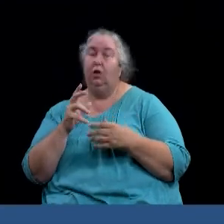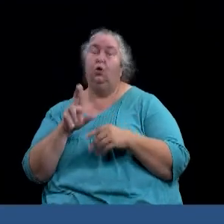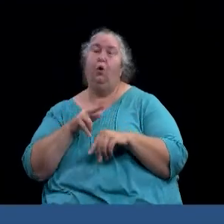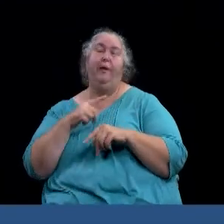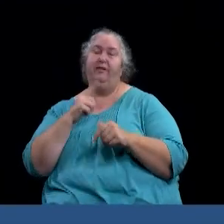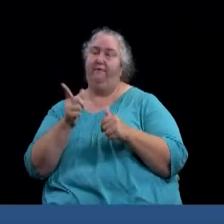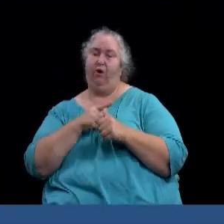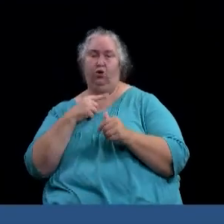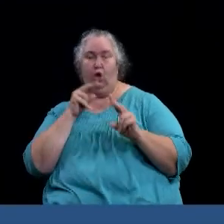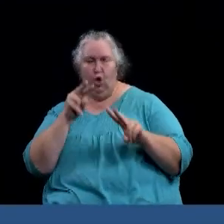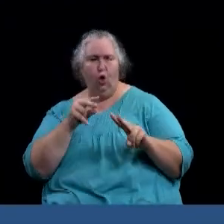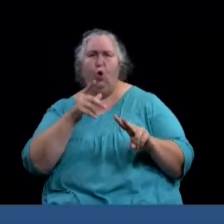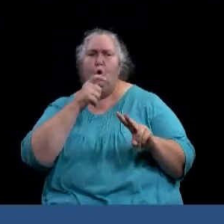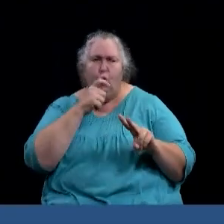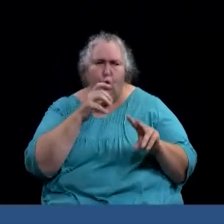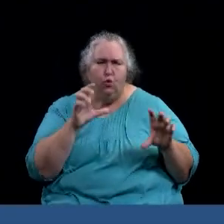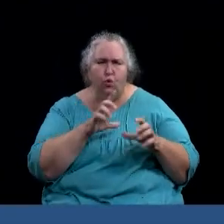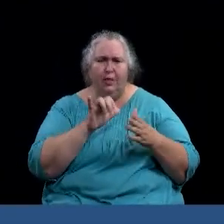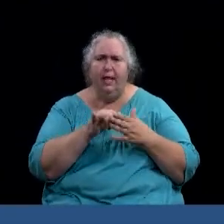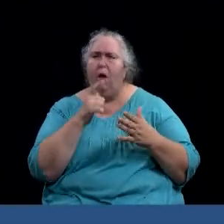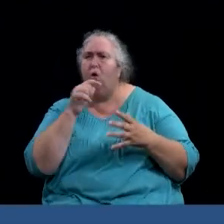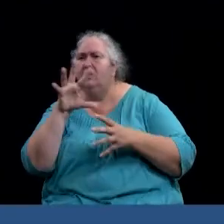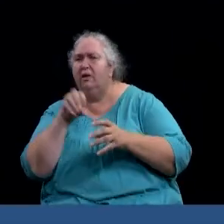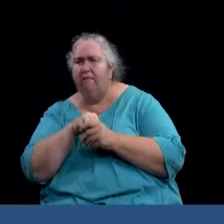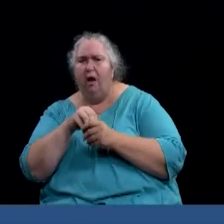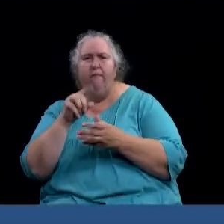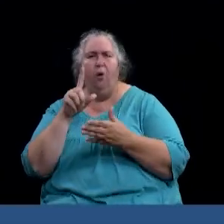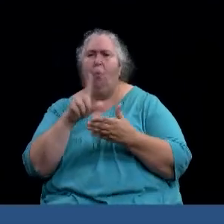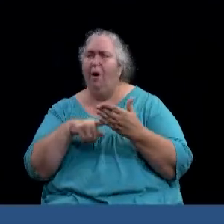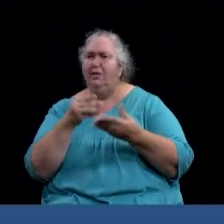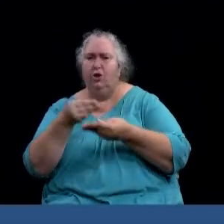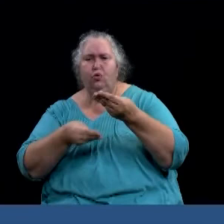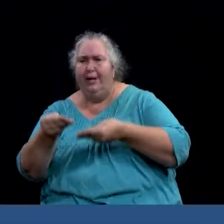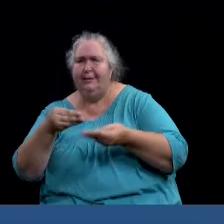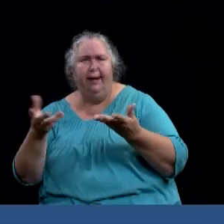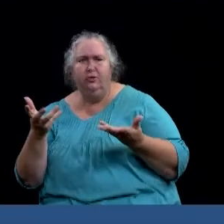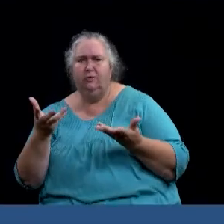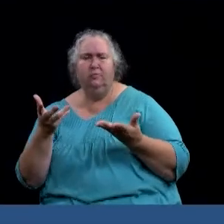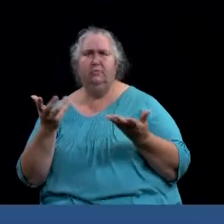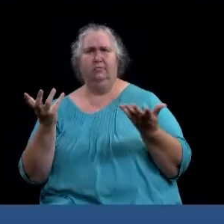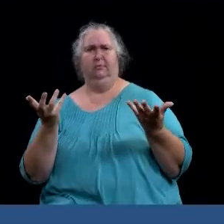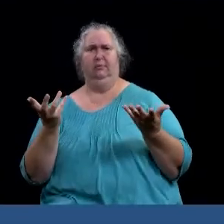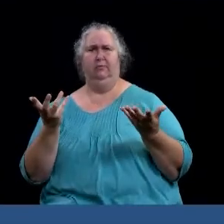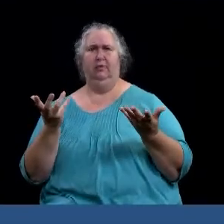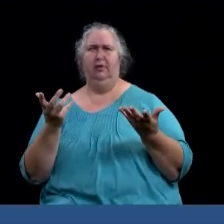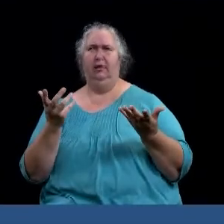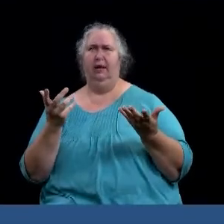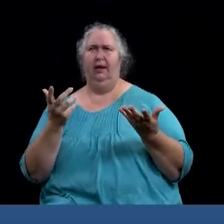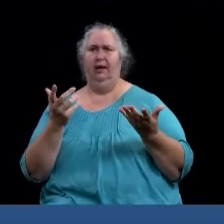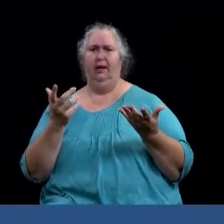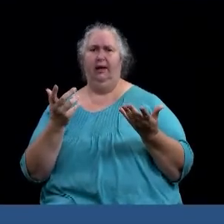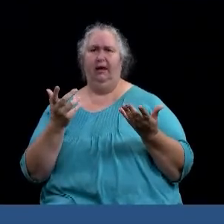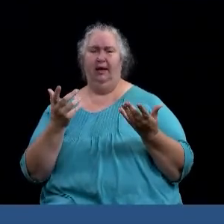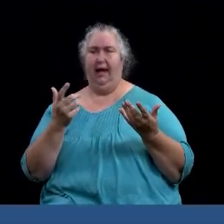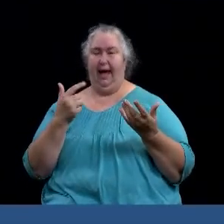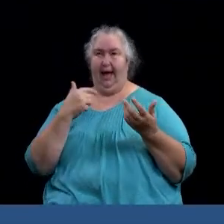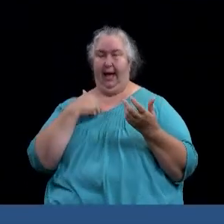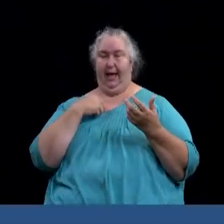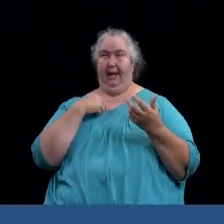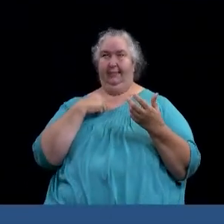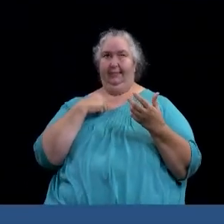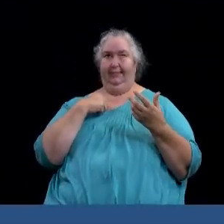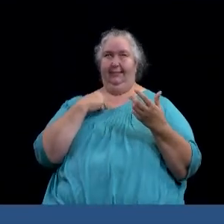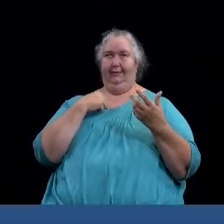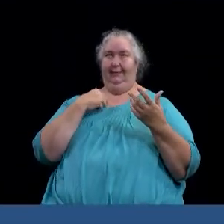the transaction, and I don't want to get lost in the forest and the trees and all that, but the trees are definitely getting